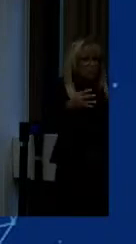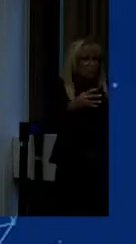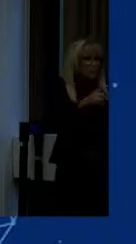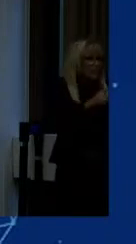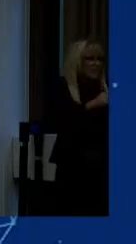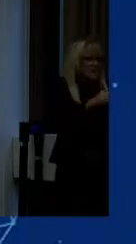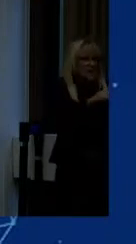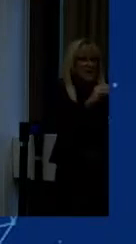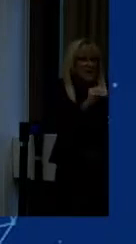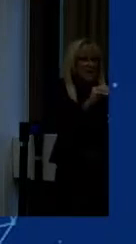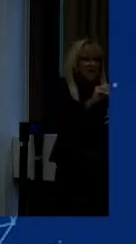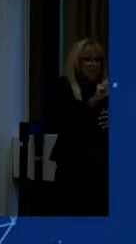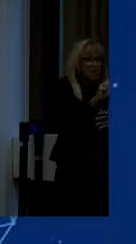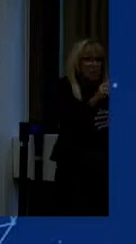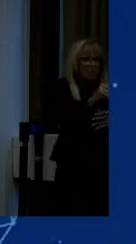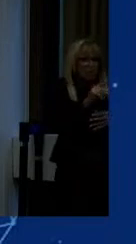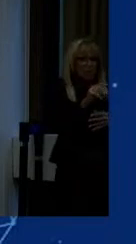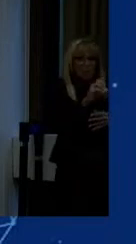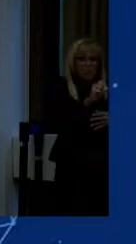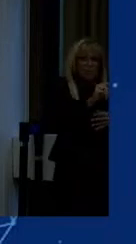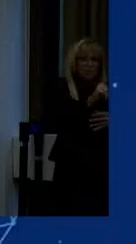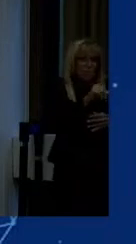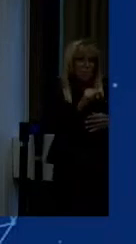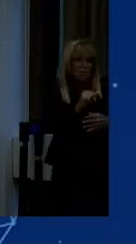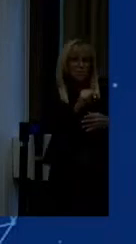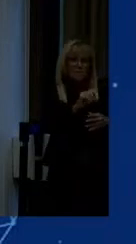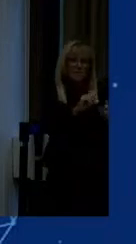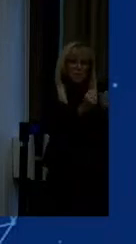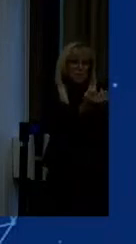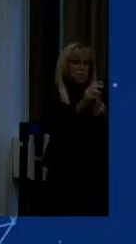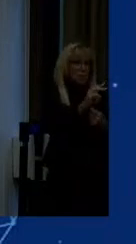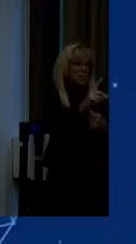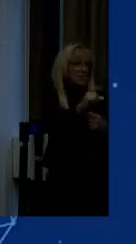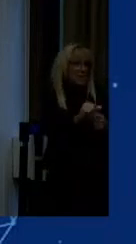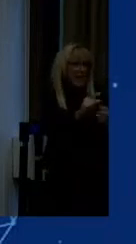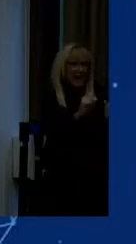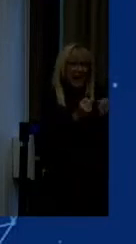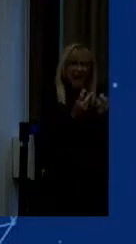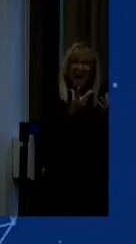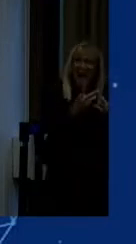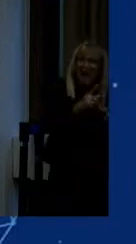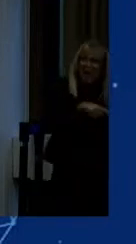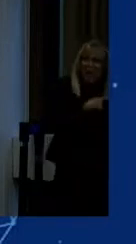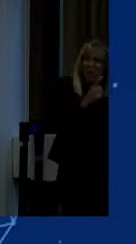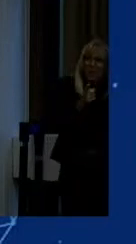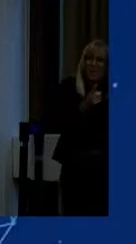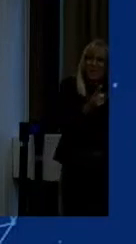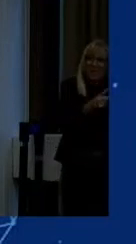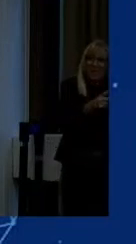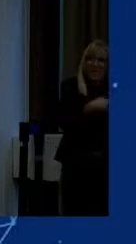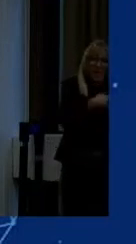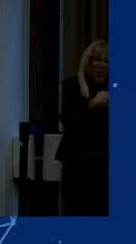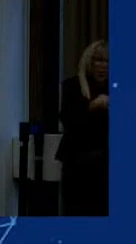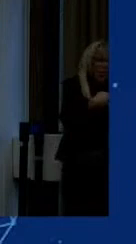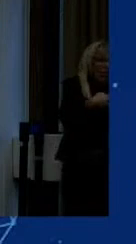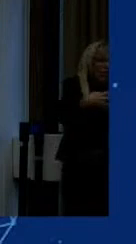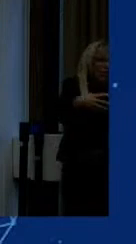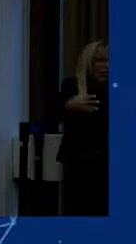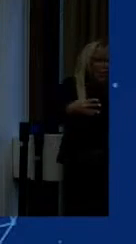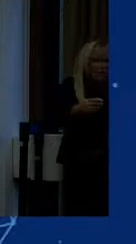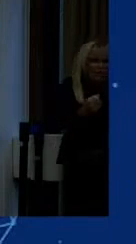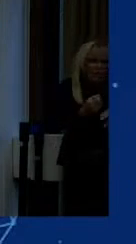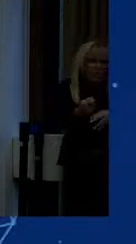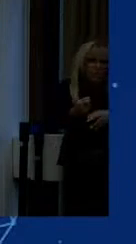media platforms, the difference in how long it took to get that number of usership. Threads has since